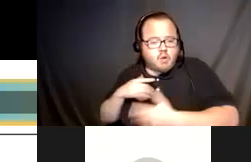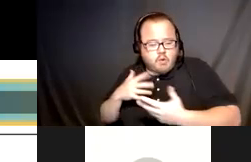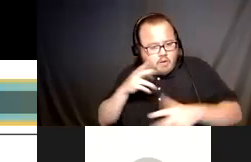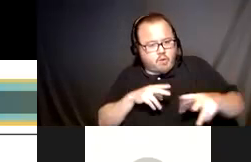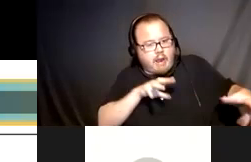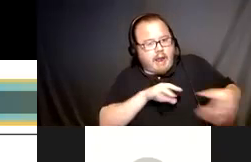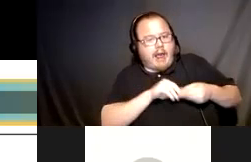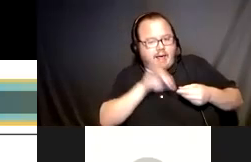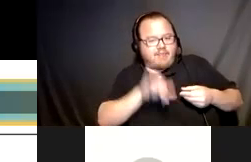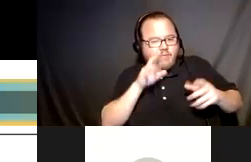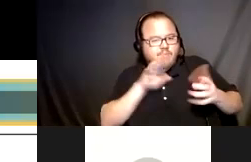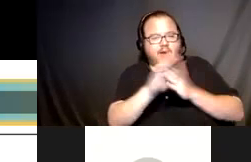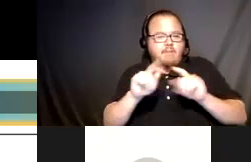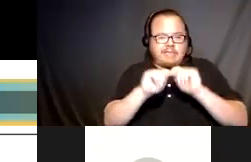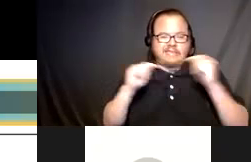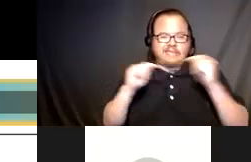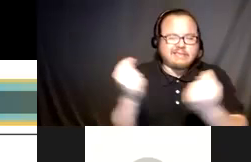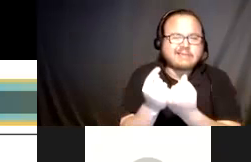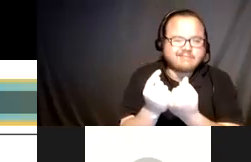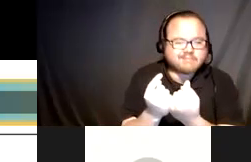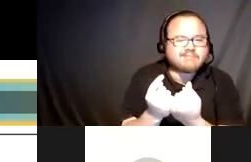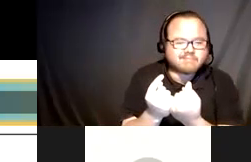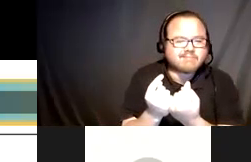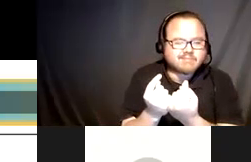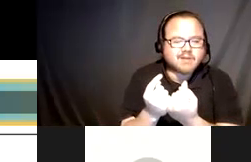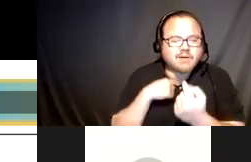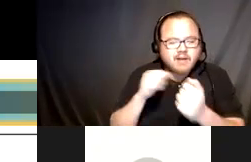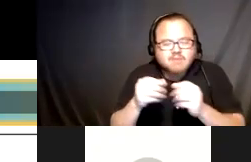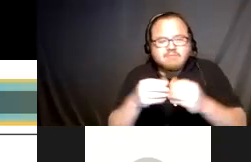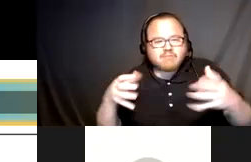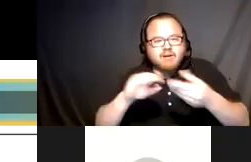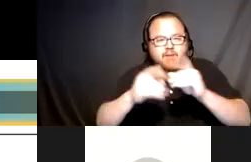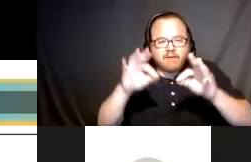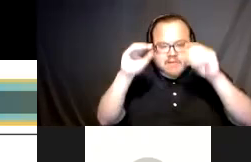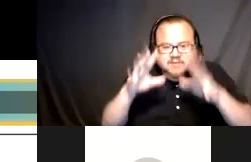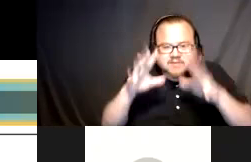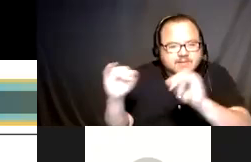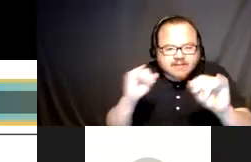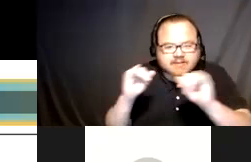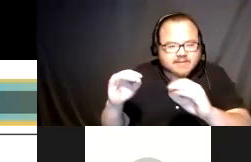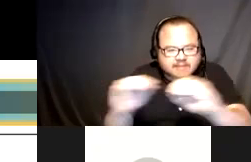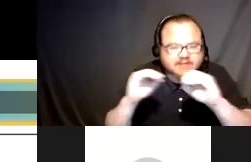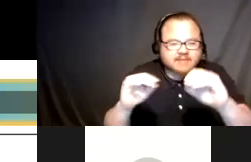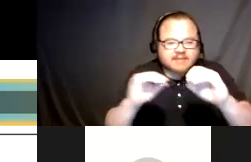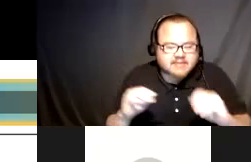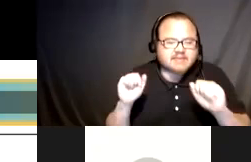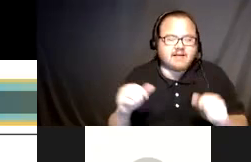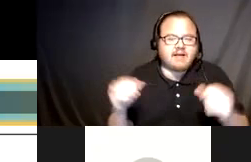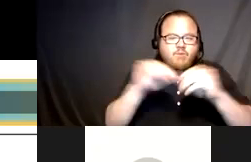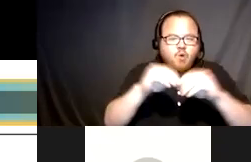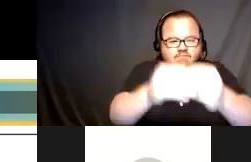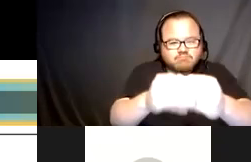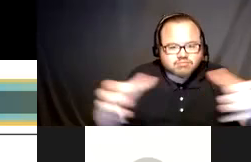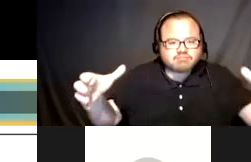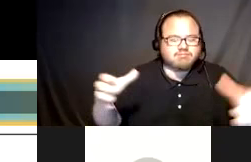adding the team to be able to expand the number of teachers and staff that we're able to train in the youth mental health first